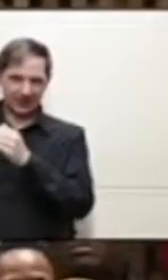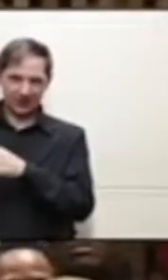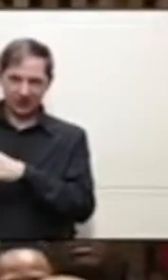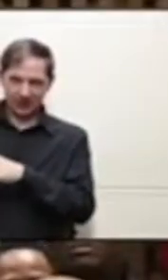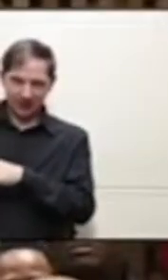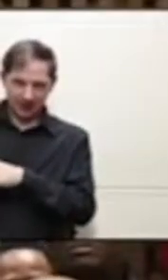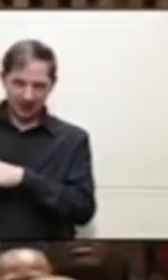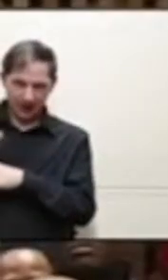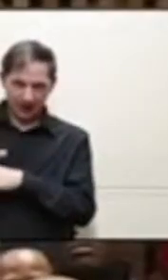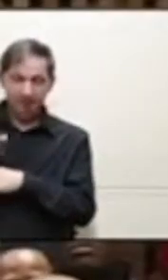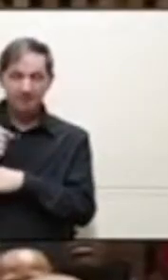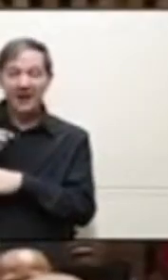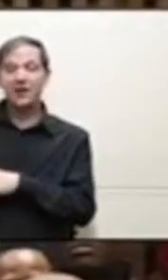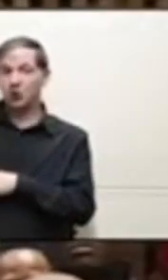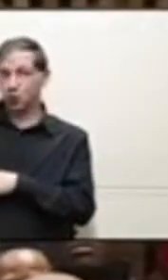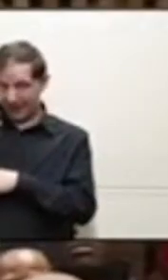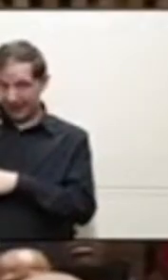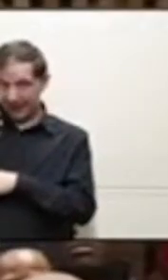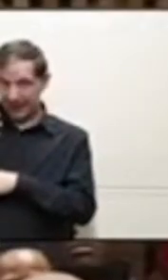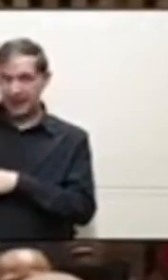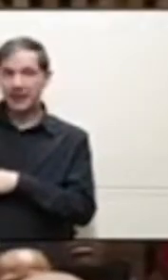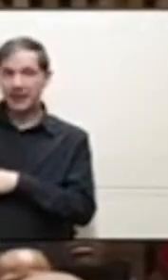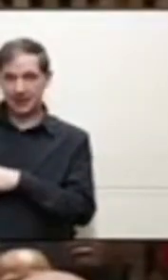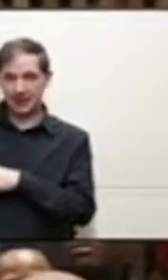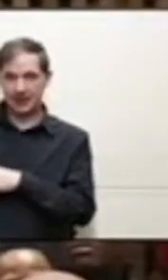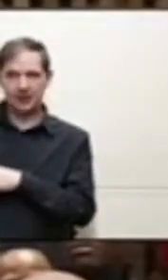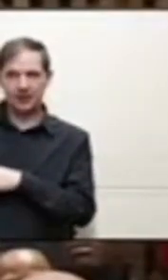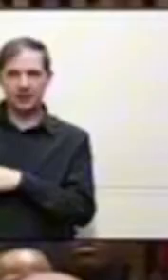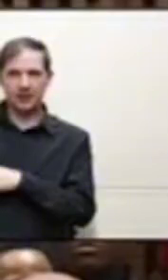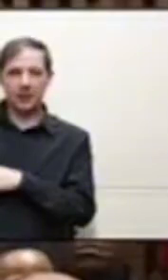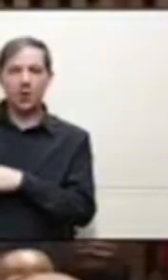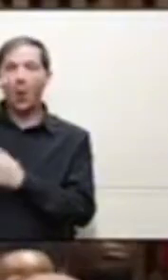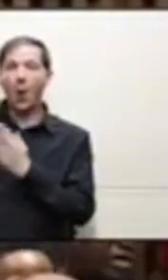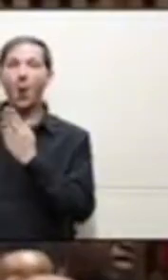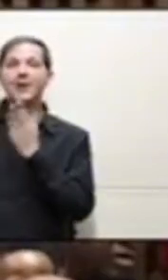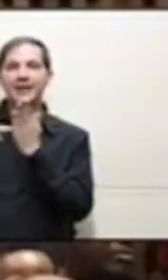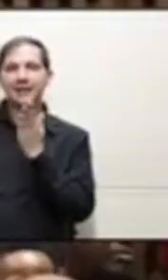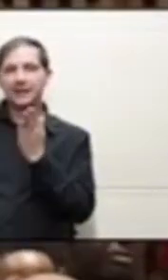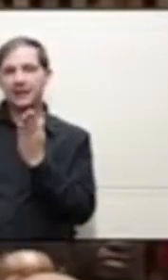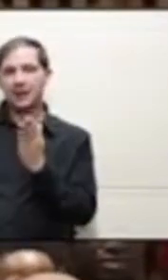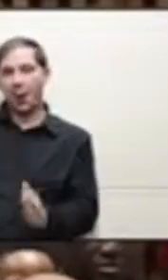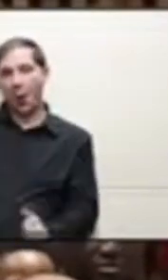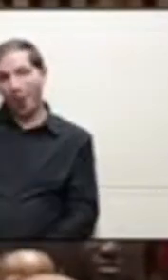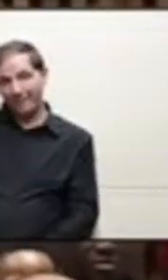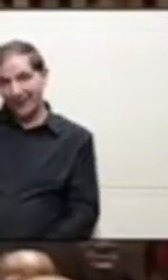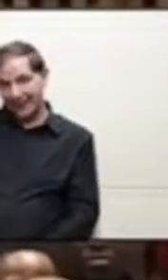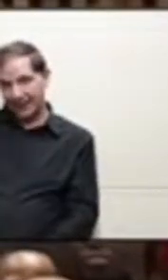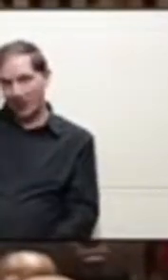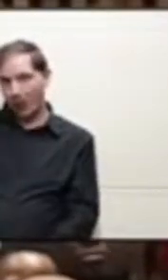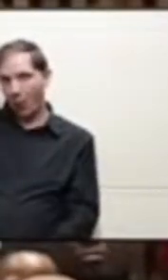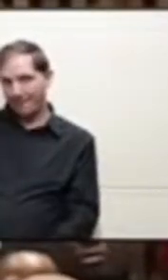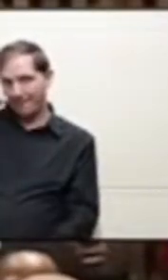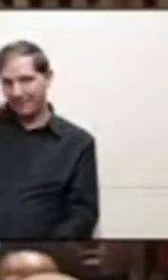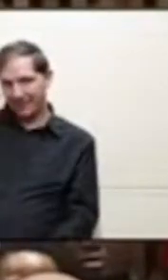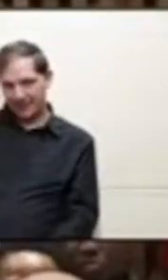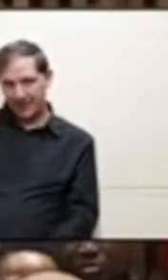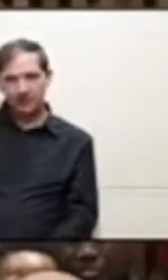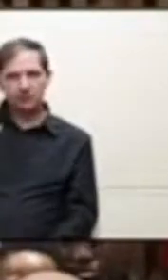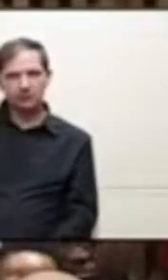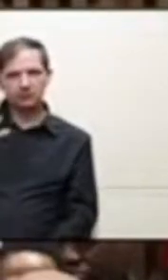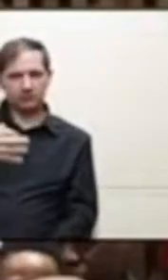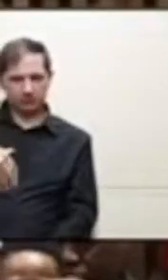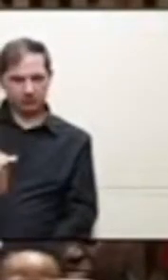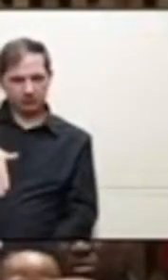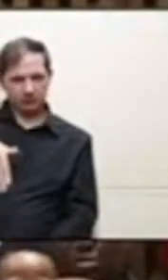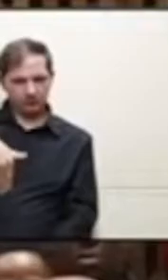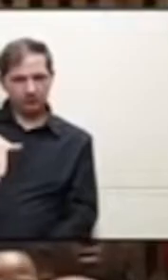Yes. But we have 3 audit opinions that we still foresee that they will be coming in the current year,